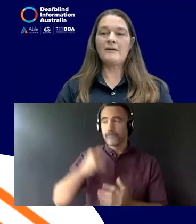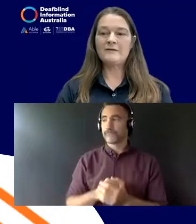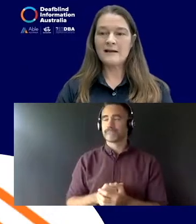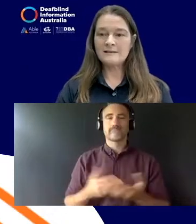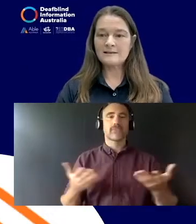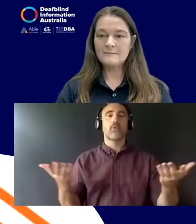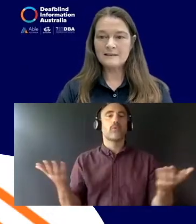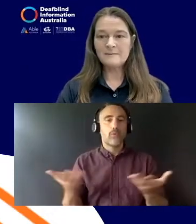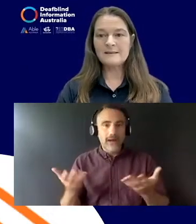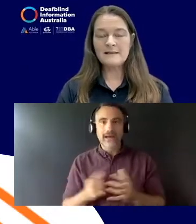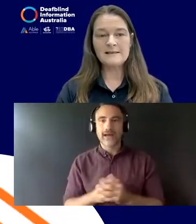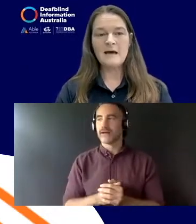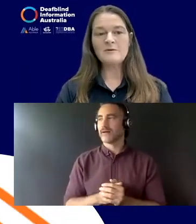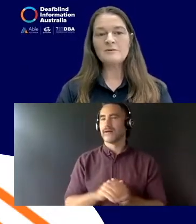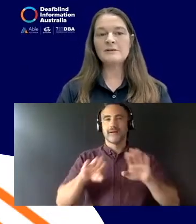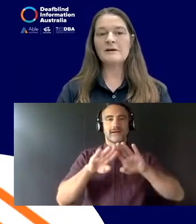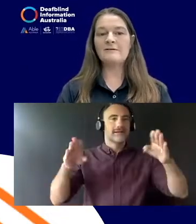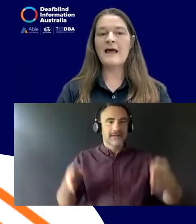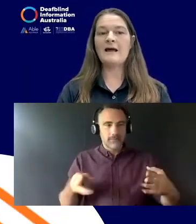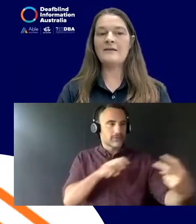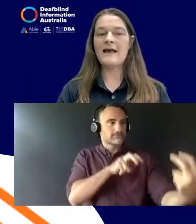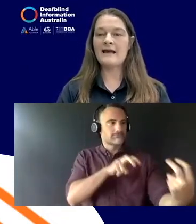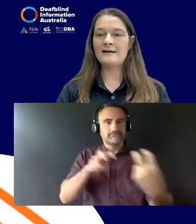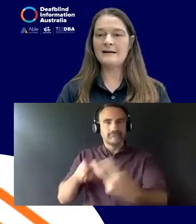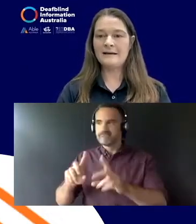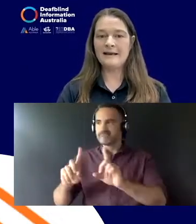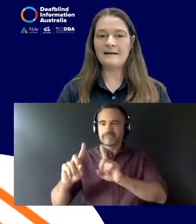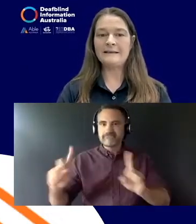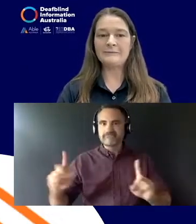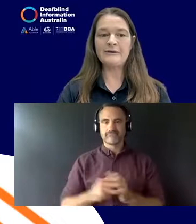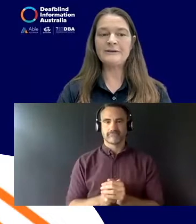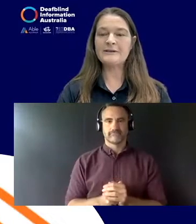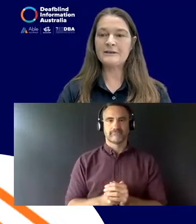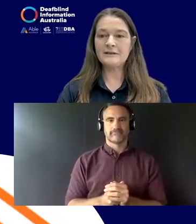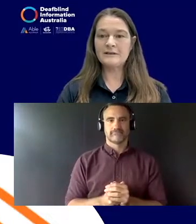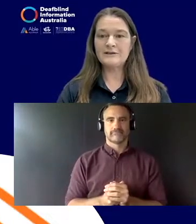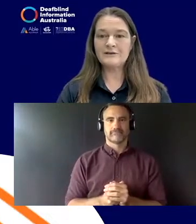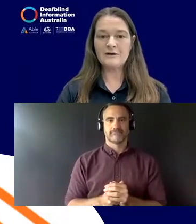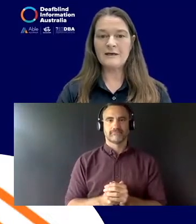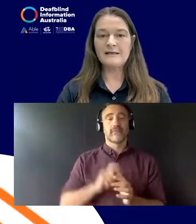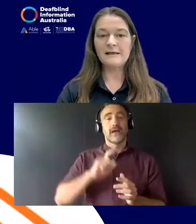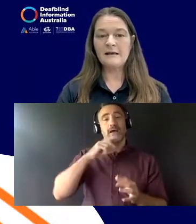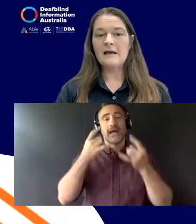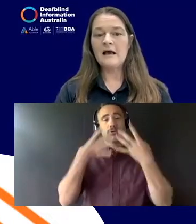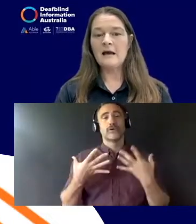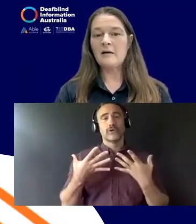It provides some tips and examples of the hand-under-hand approach to